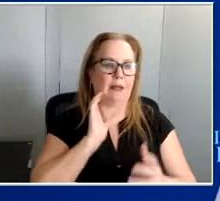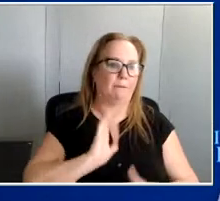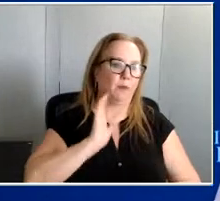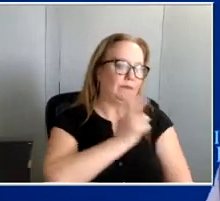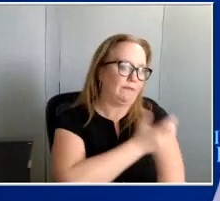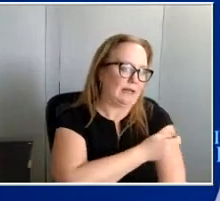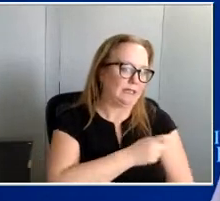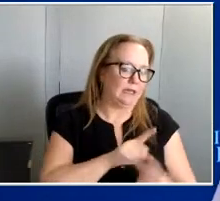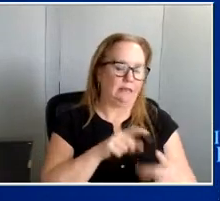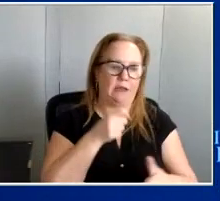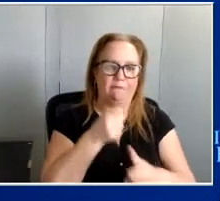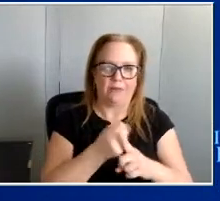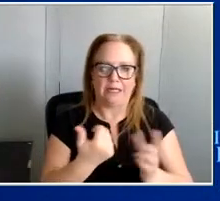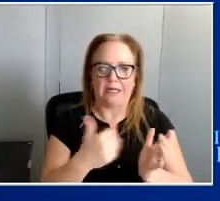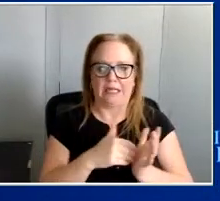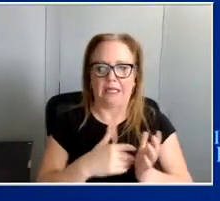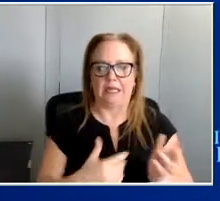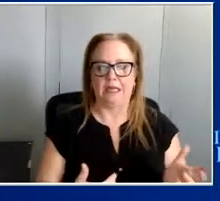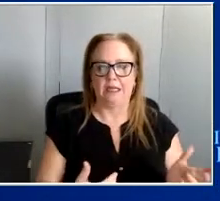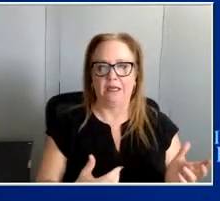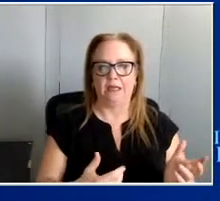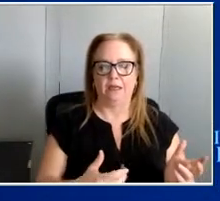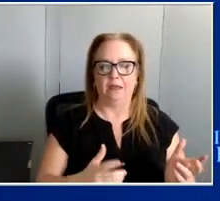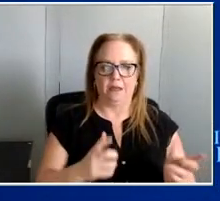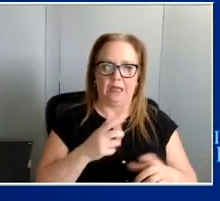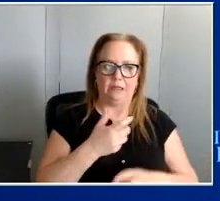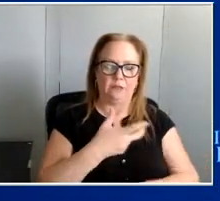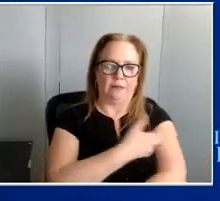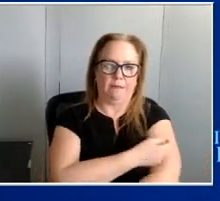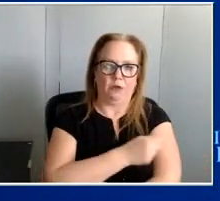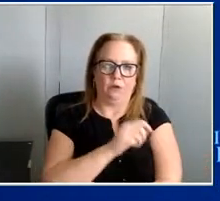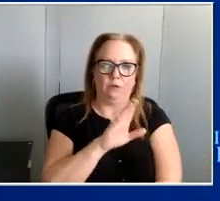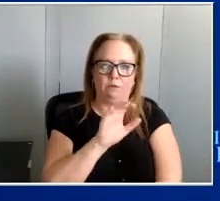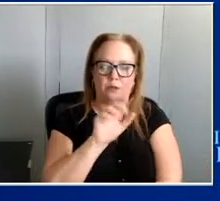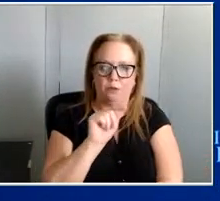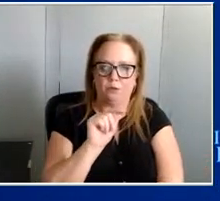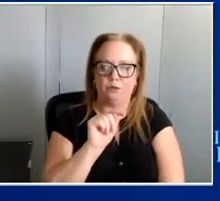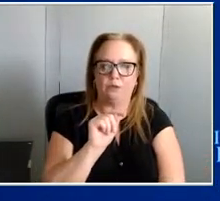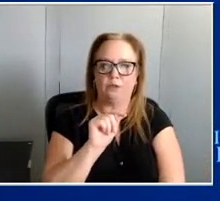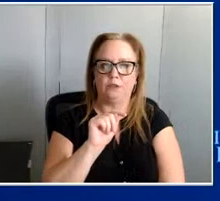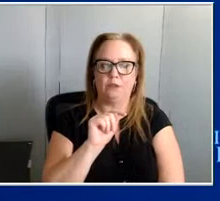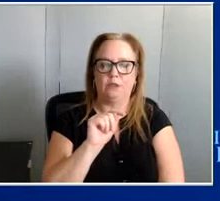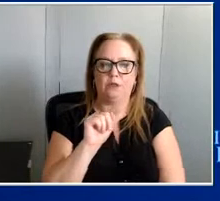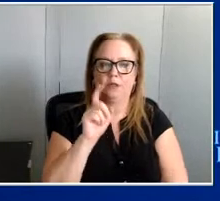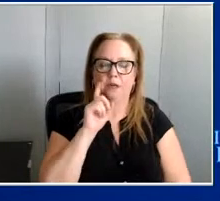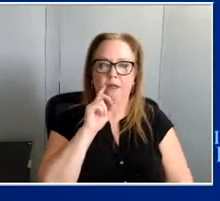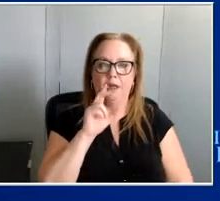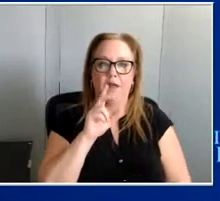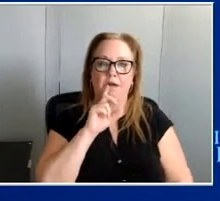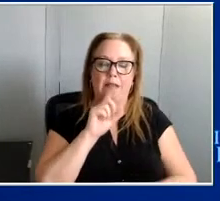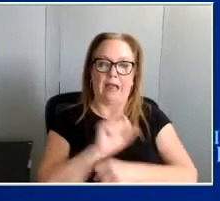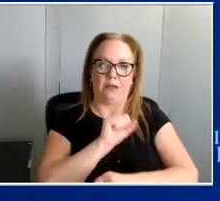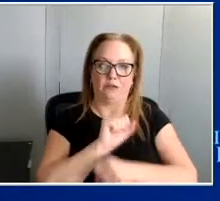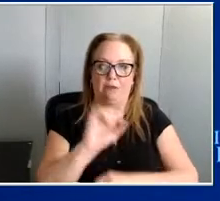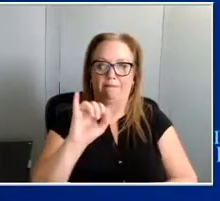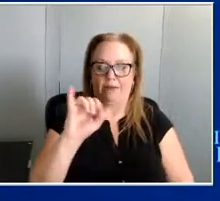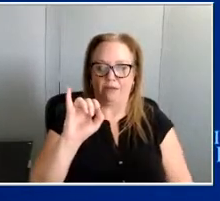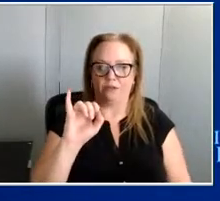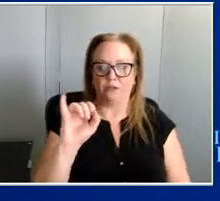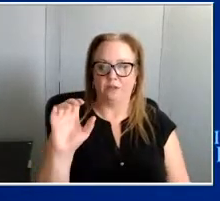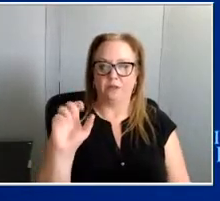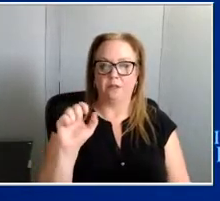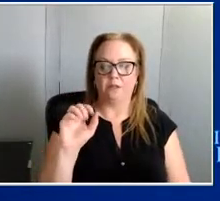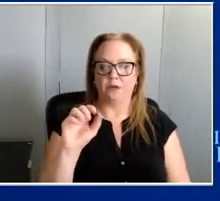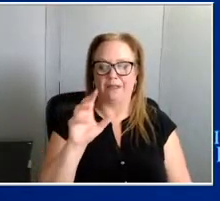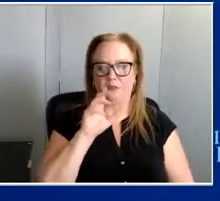know you get those immune boosts from either a booster dose of vaccine or the actual infection as well. And so that's really muddied